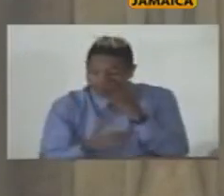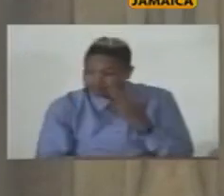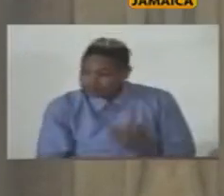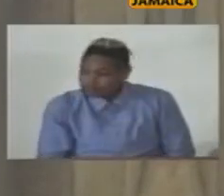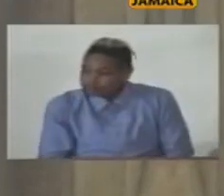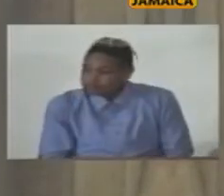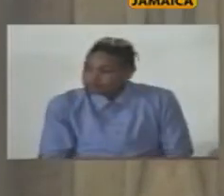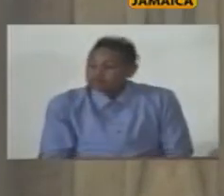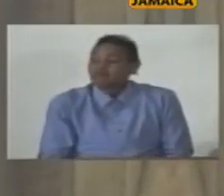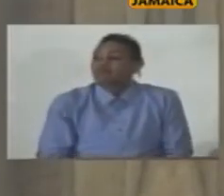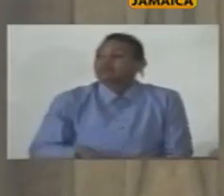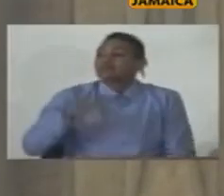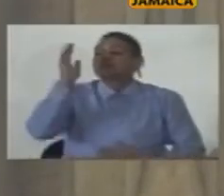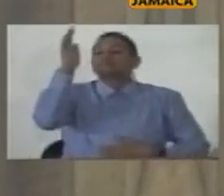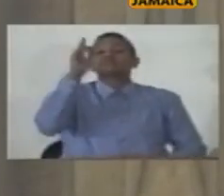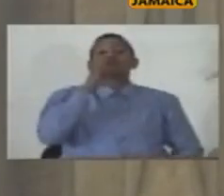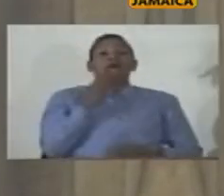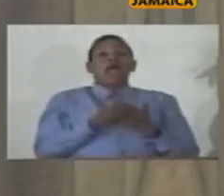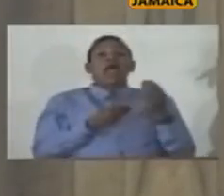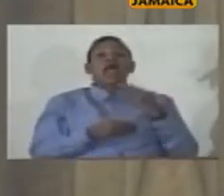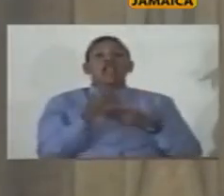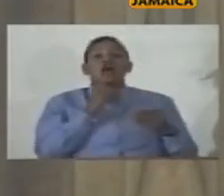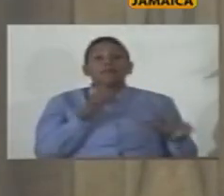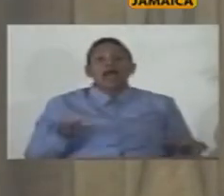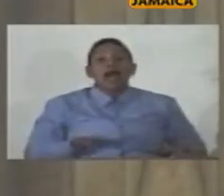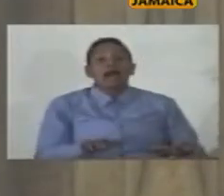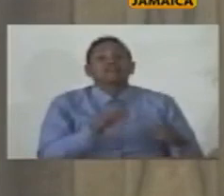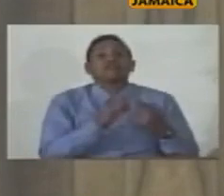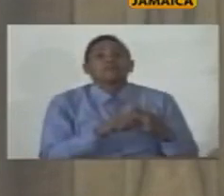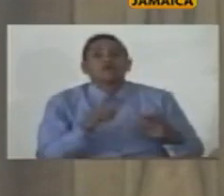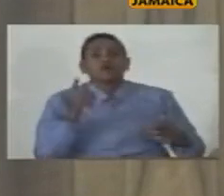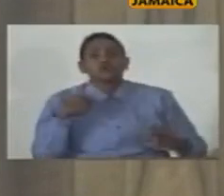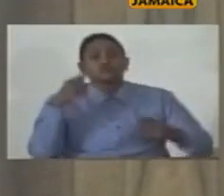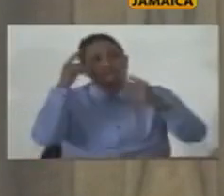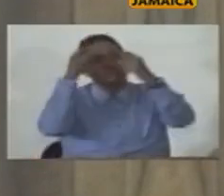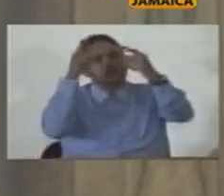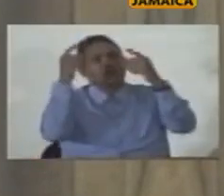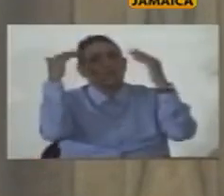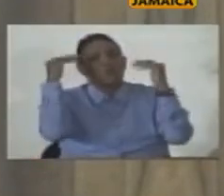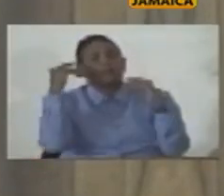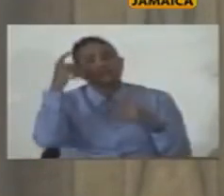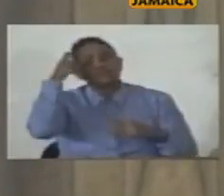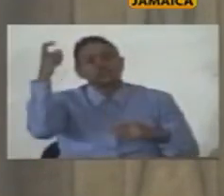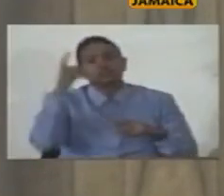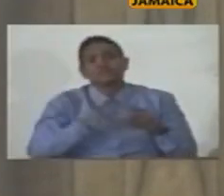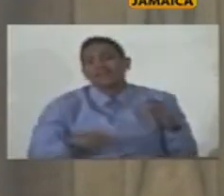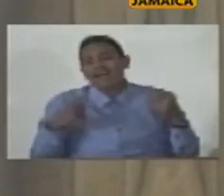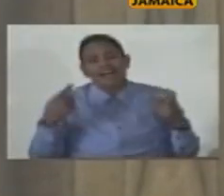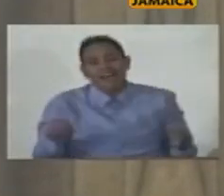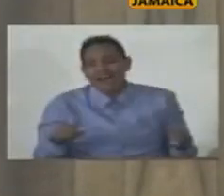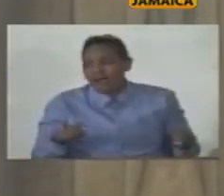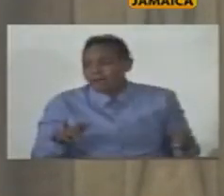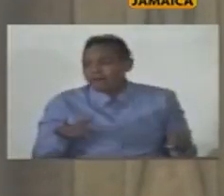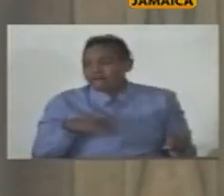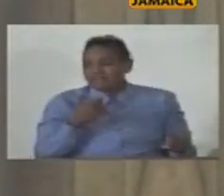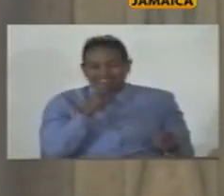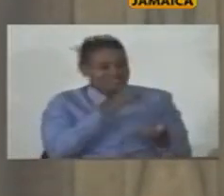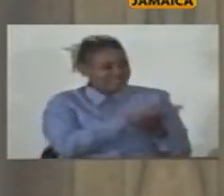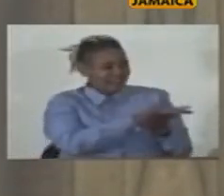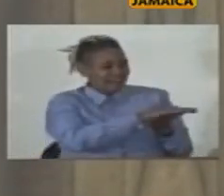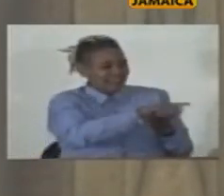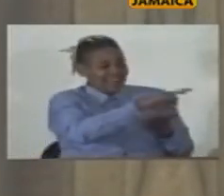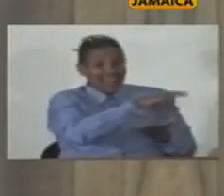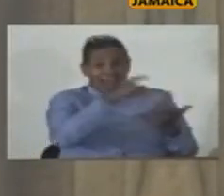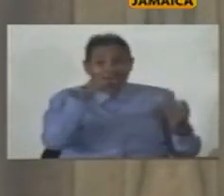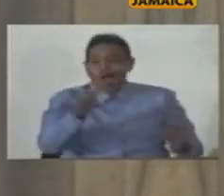Mr. Speaker, economic activity and ambitious hopes and dreams cannot take place in an unsanitary